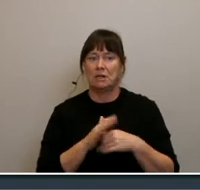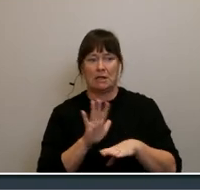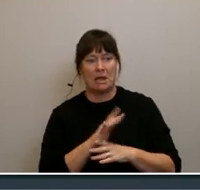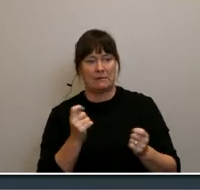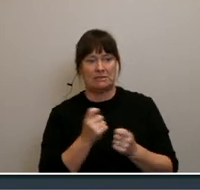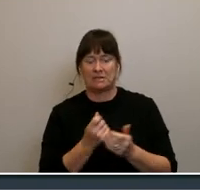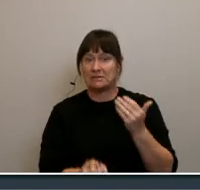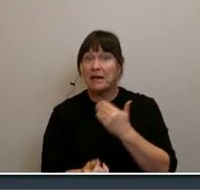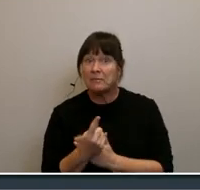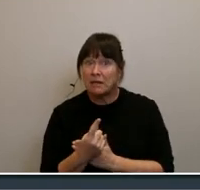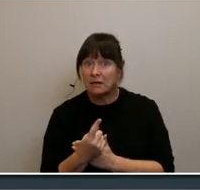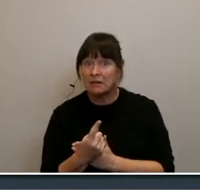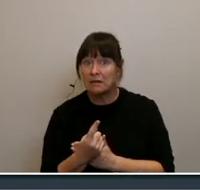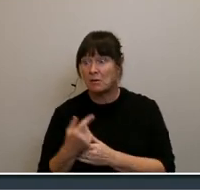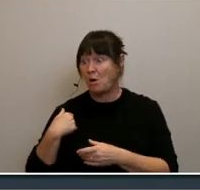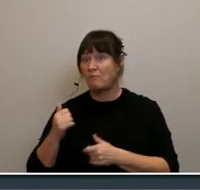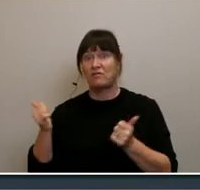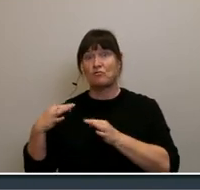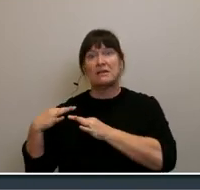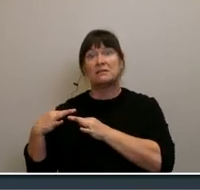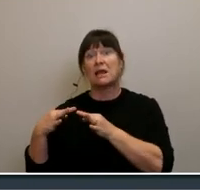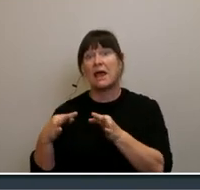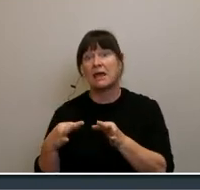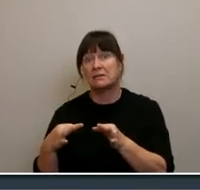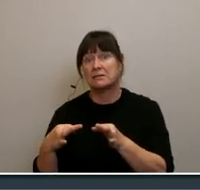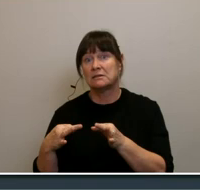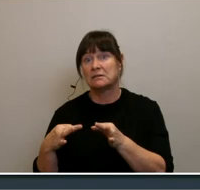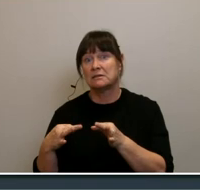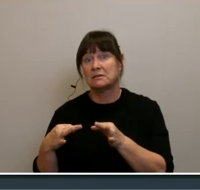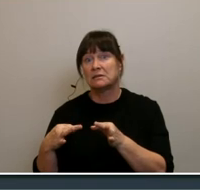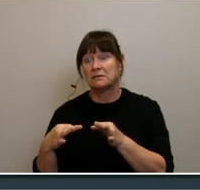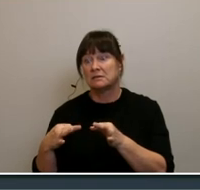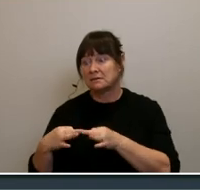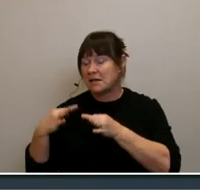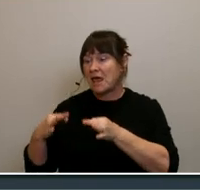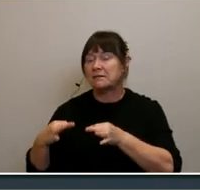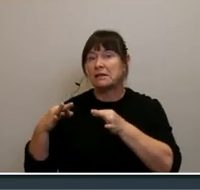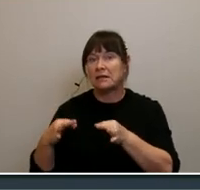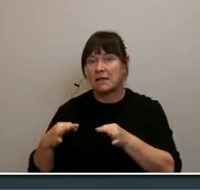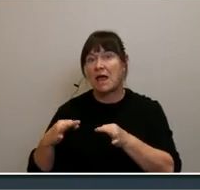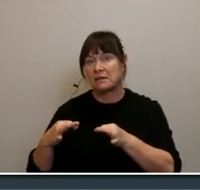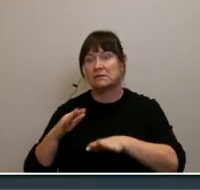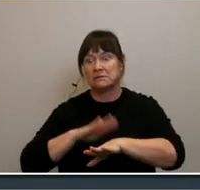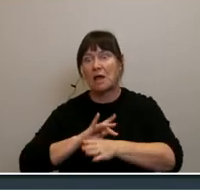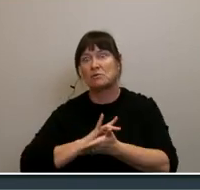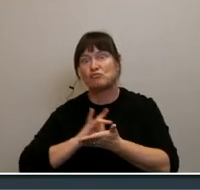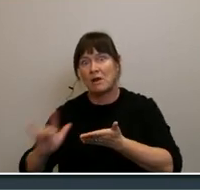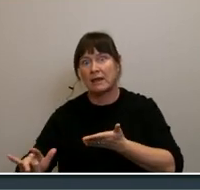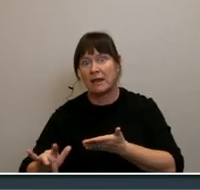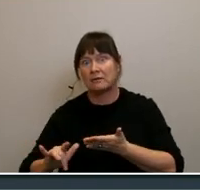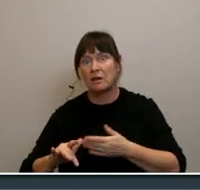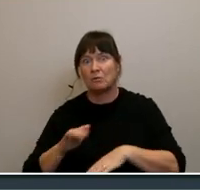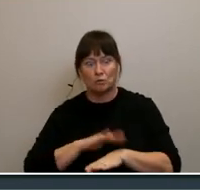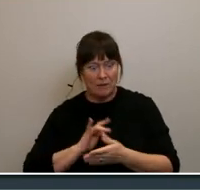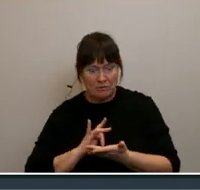should have been dealt with 15 years ago and weren't, should have been dealt with 5 years ago and weren't, and we are running out of time. We've run out of